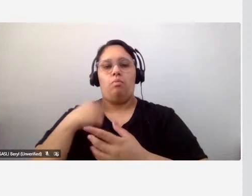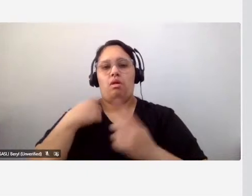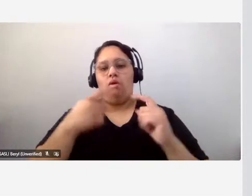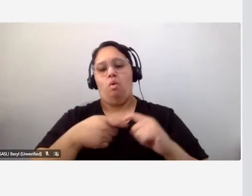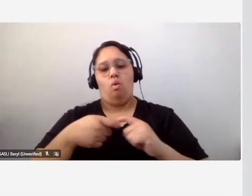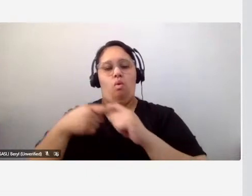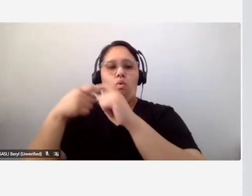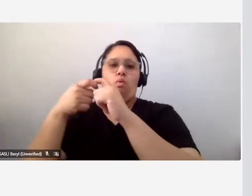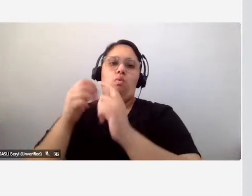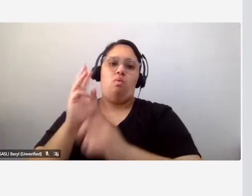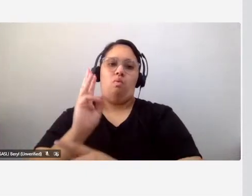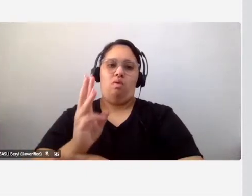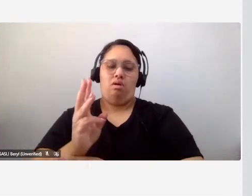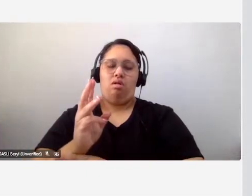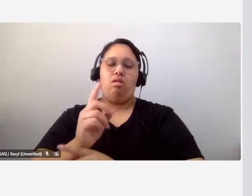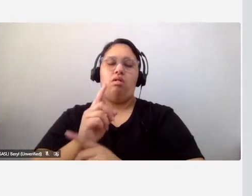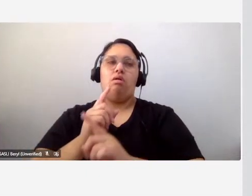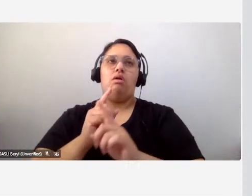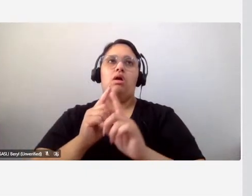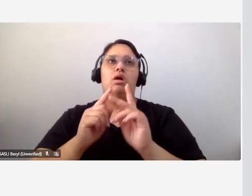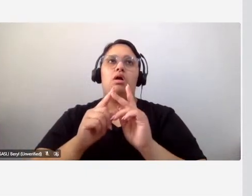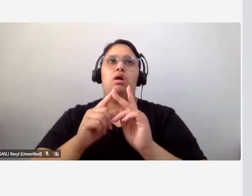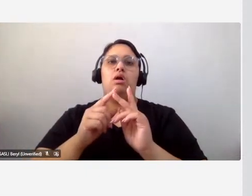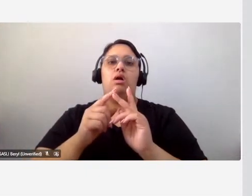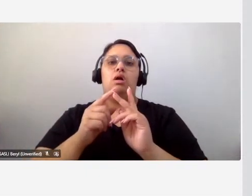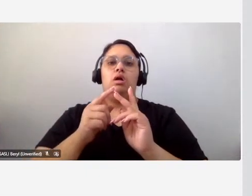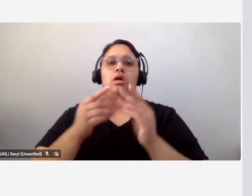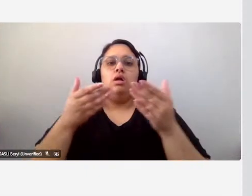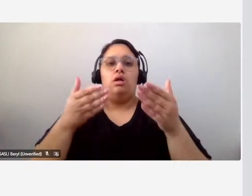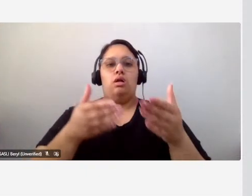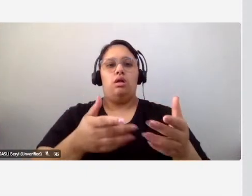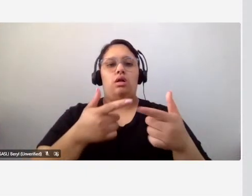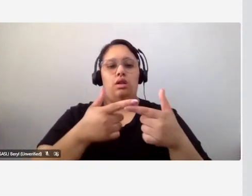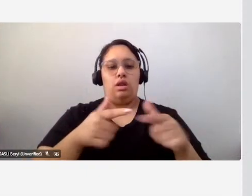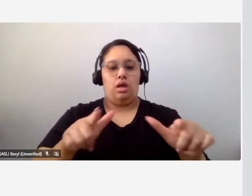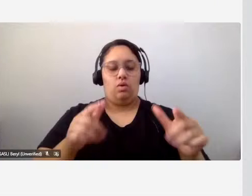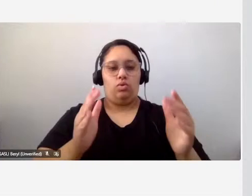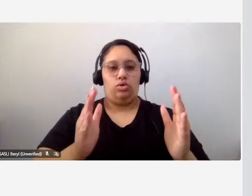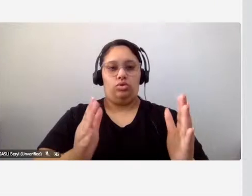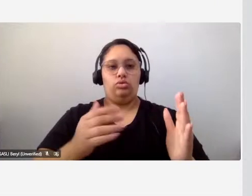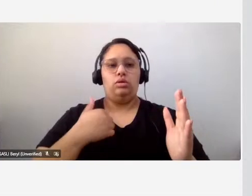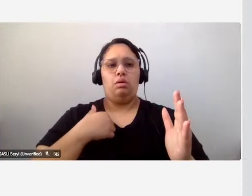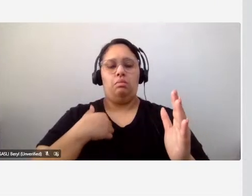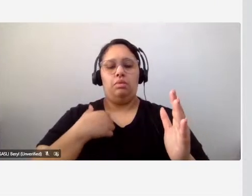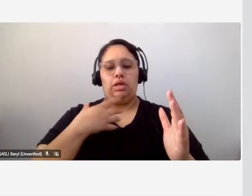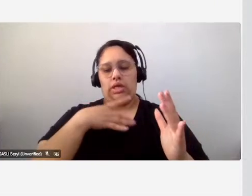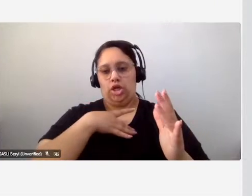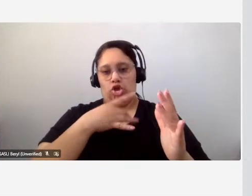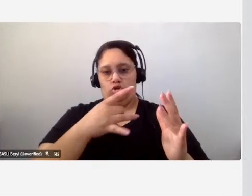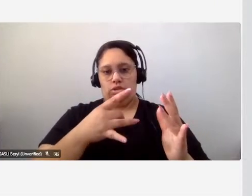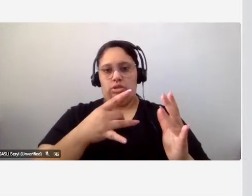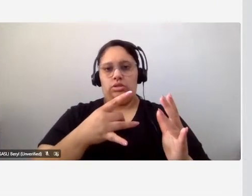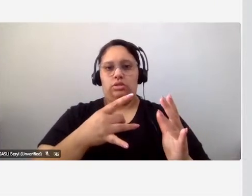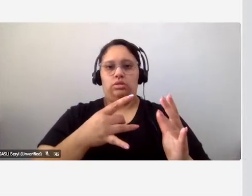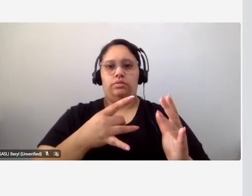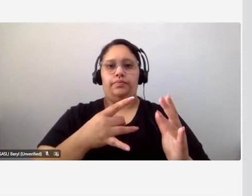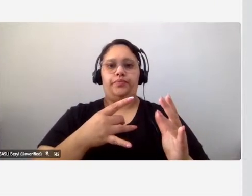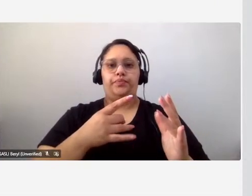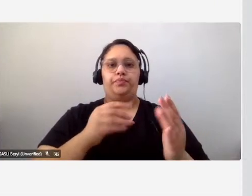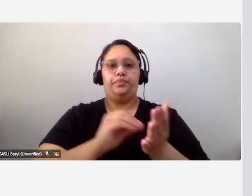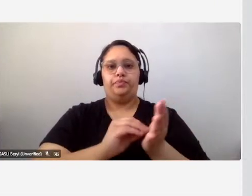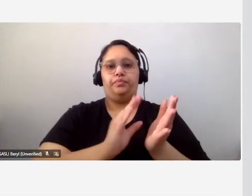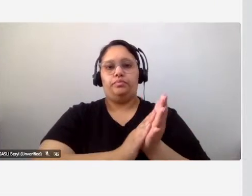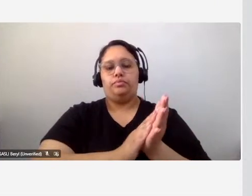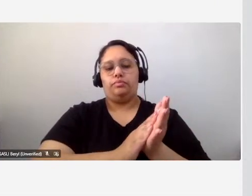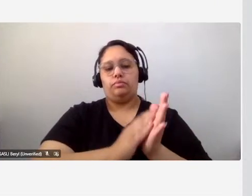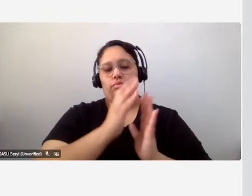over and restrict myself here to the issue of language. What I'm particularly interested in, and I mean it is contained